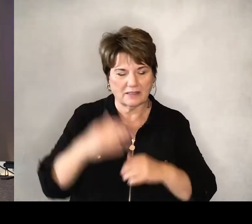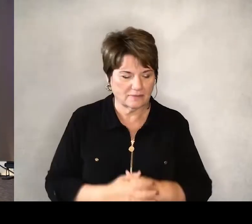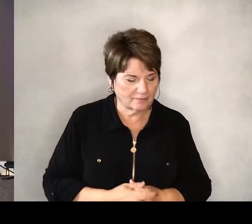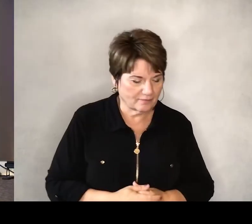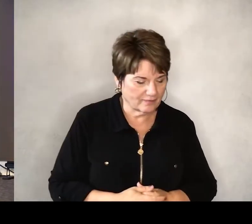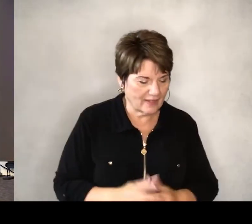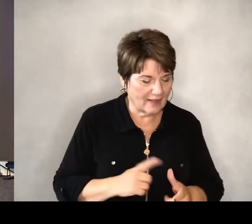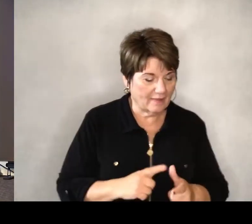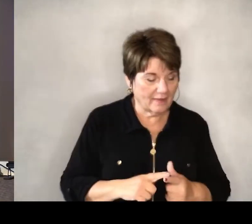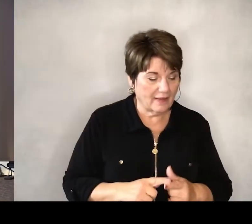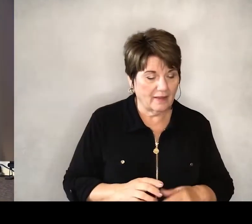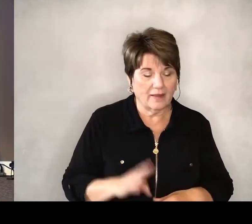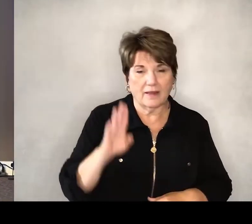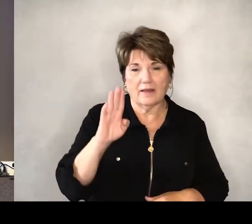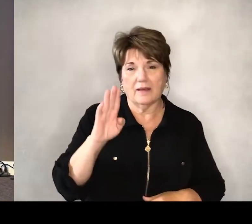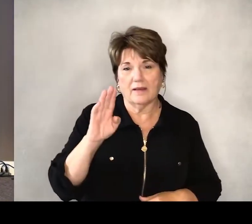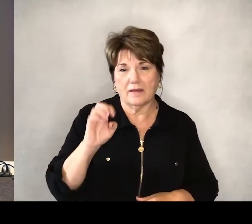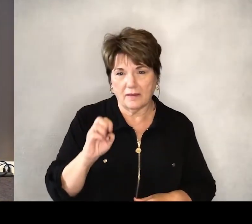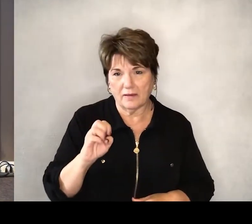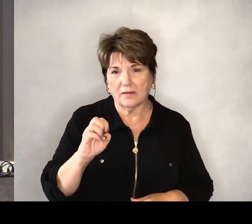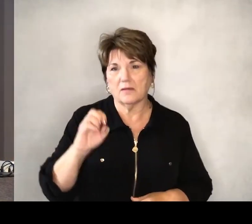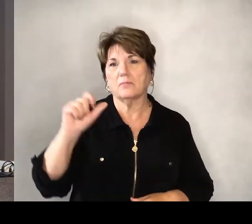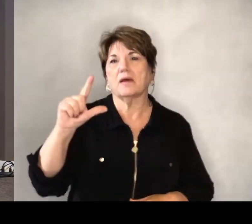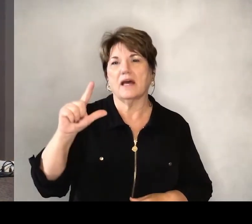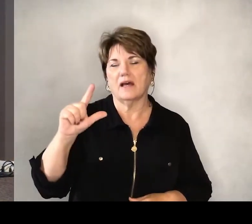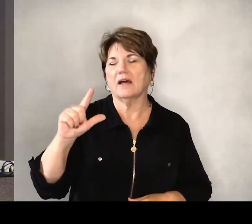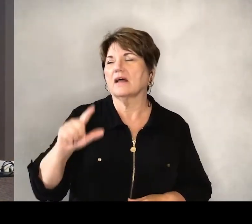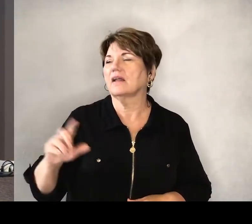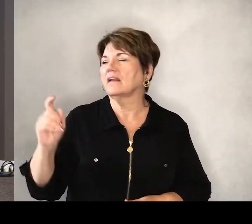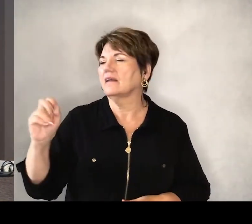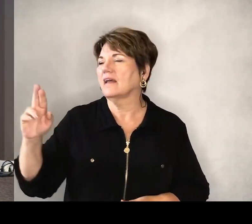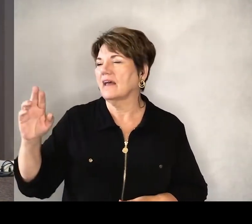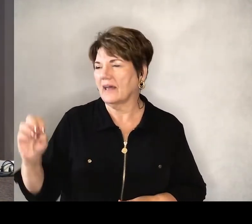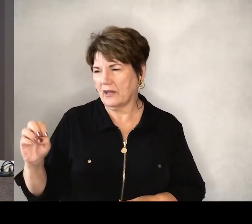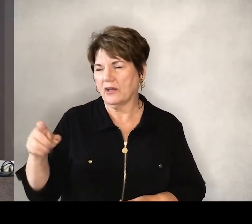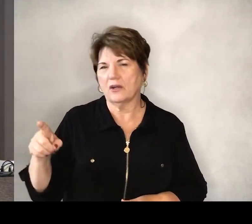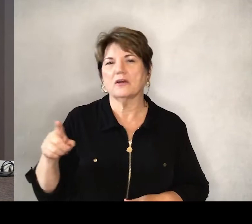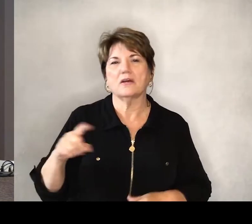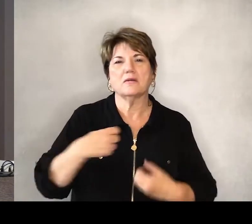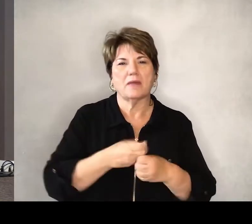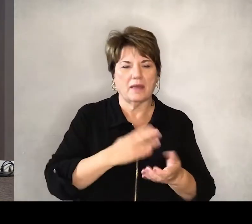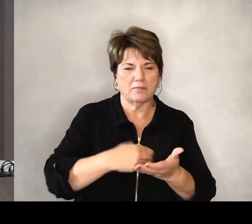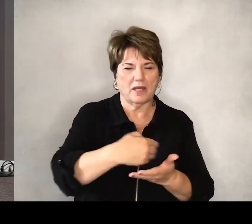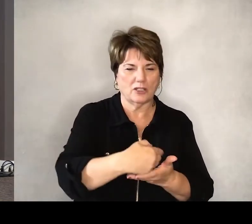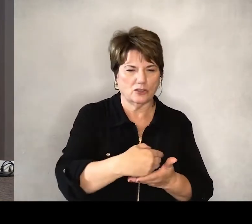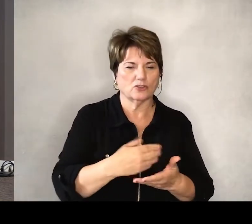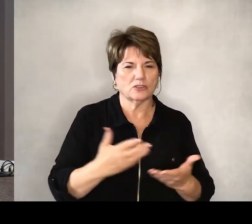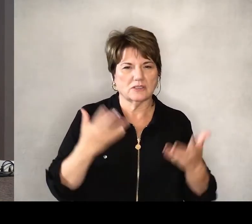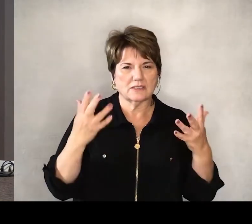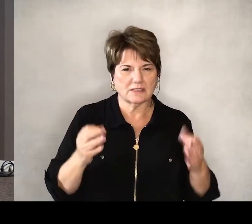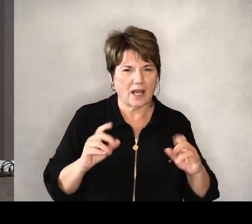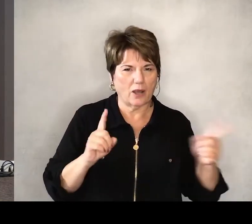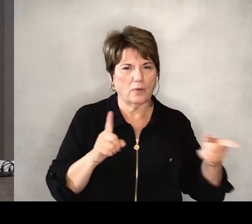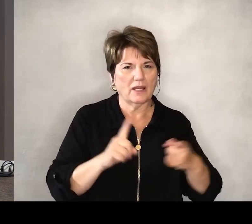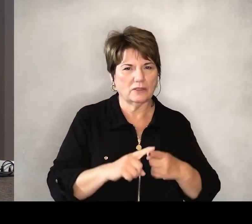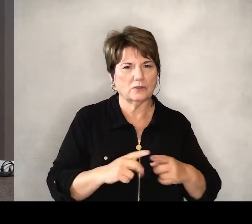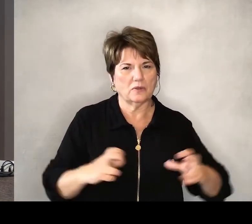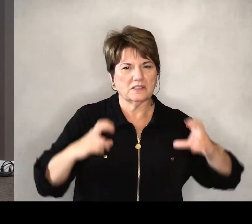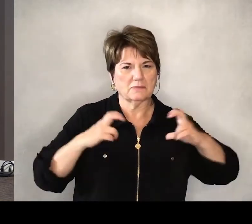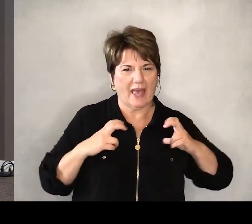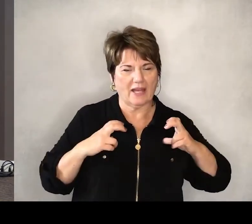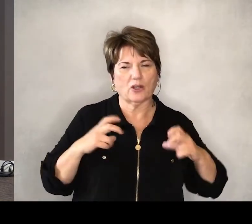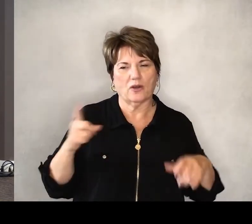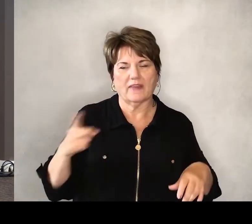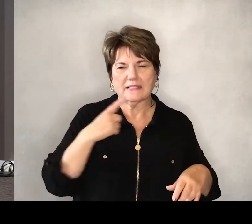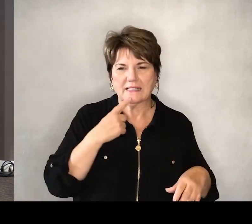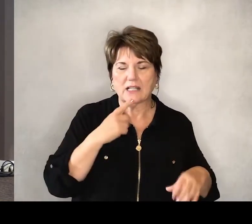while, Bel Air was doing some of their own soul searching, and they made some different kind of budgetary decisions, and I was going to go on a sabbatical. And as I went on the sabbatical, they